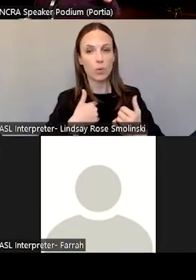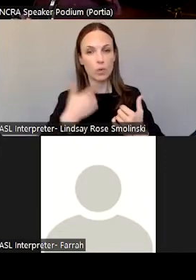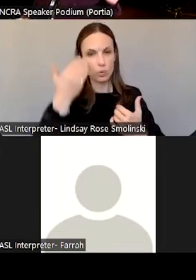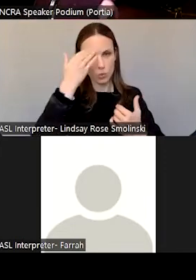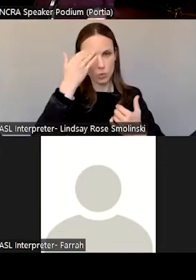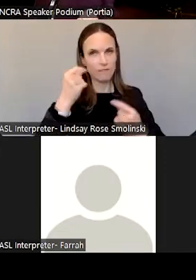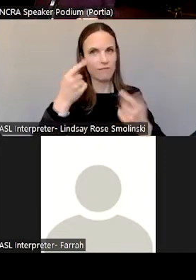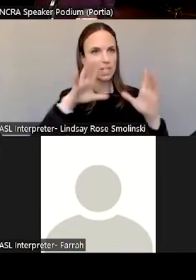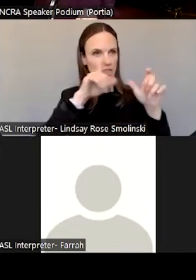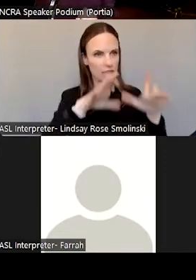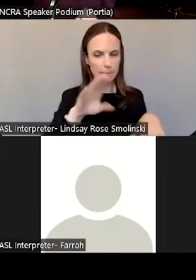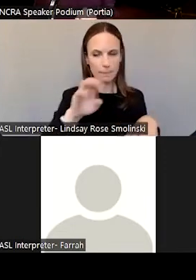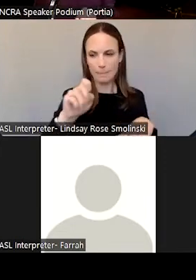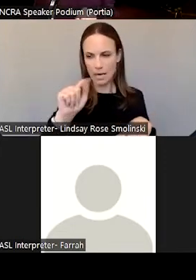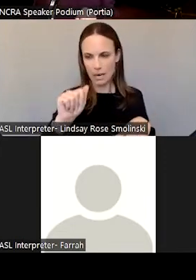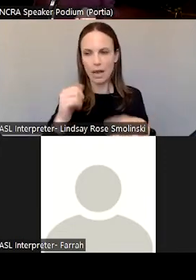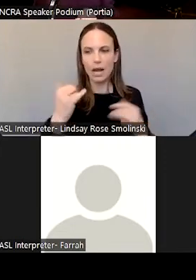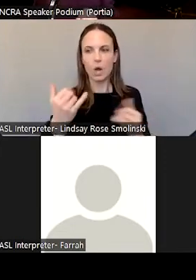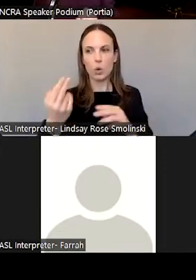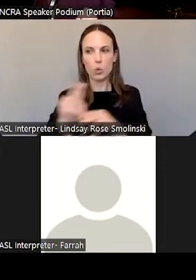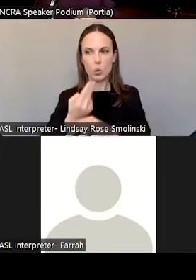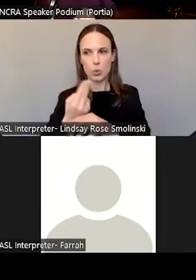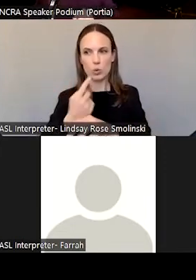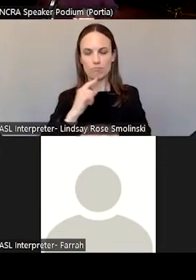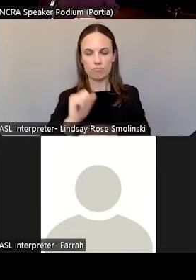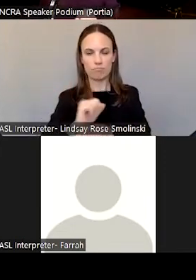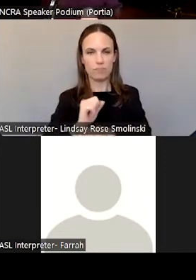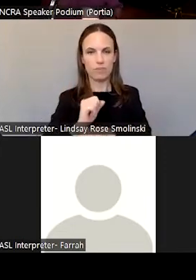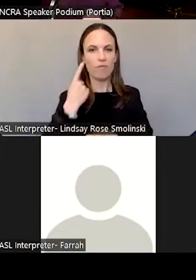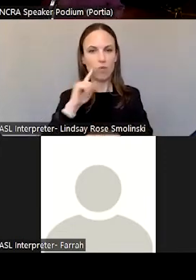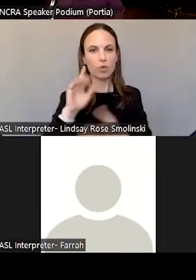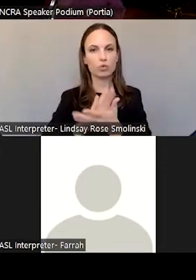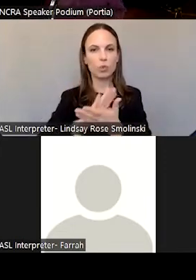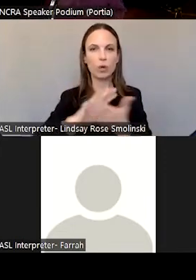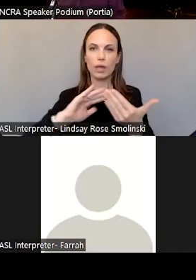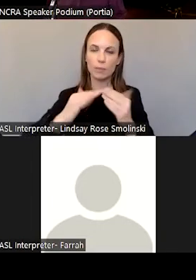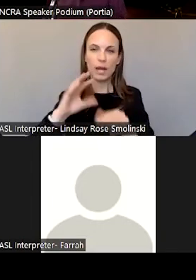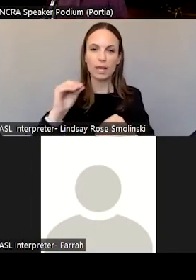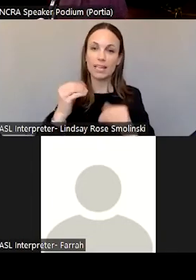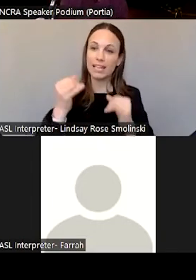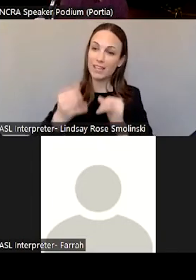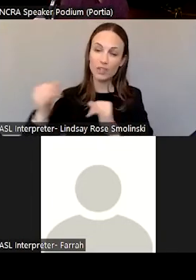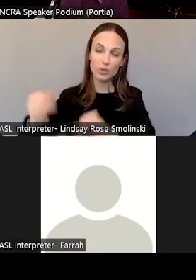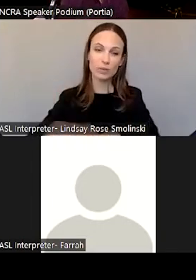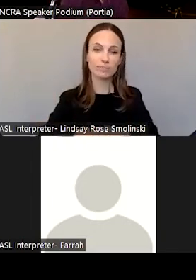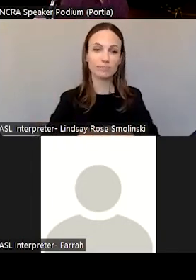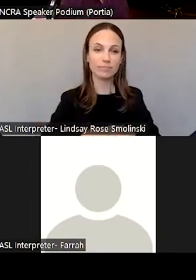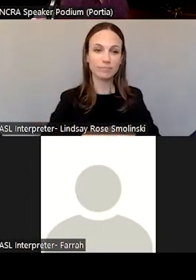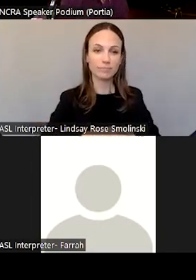been tested, beta tested, and now usable for schools, communities, and individuals.